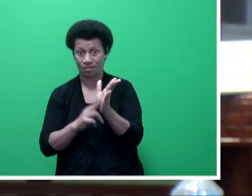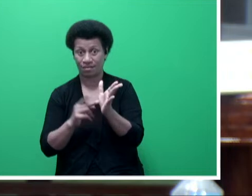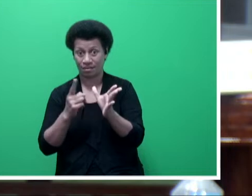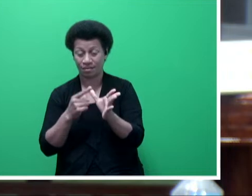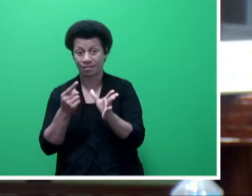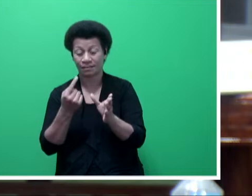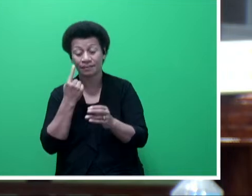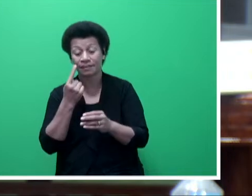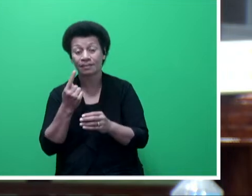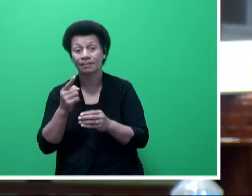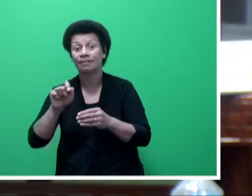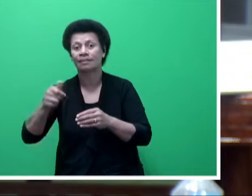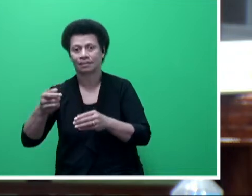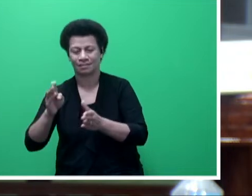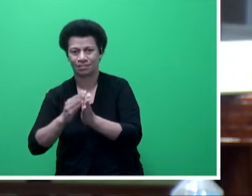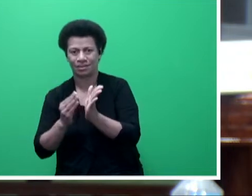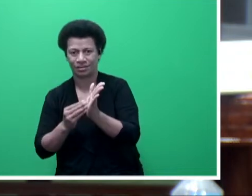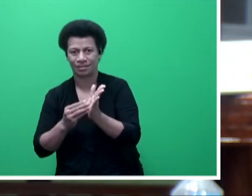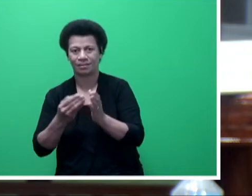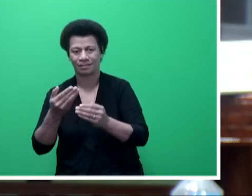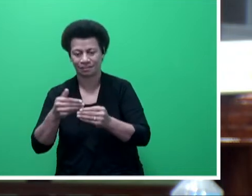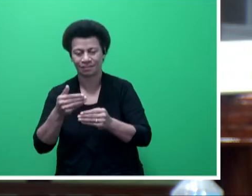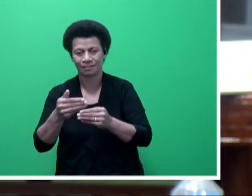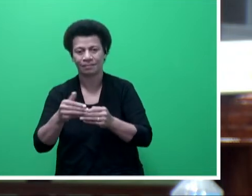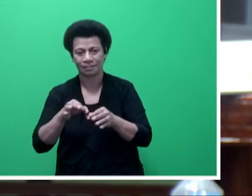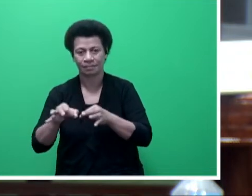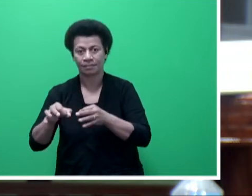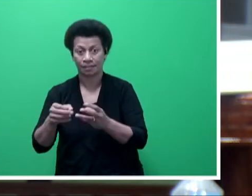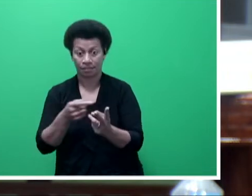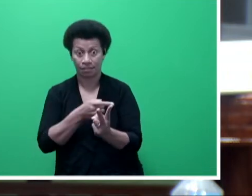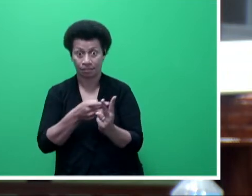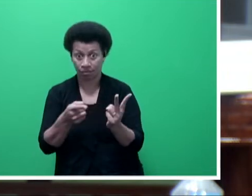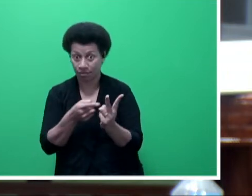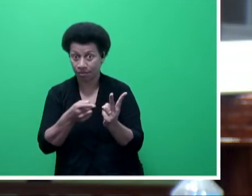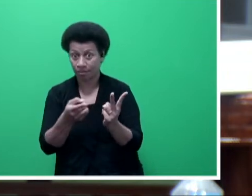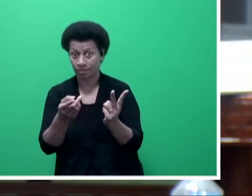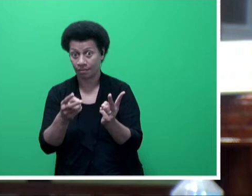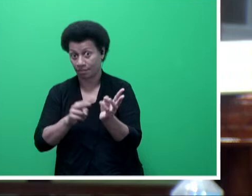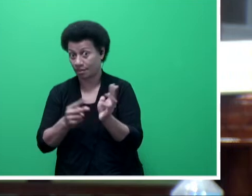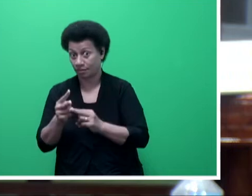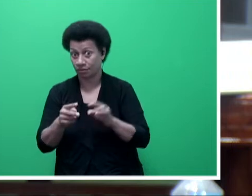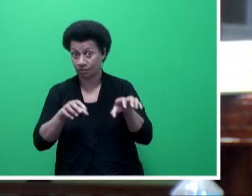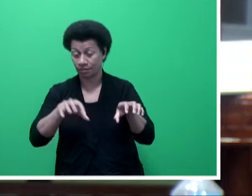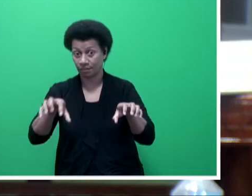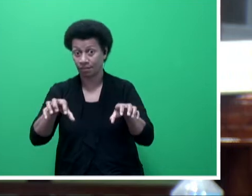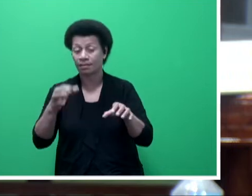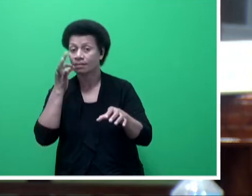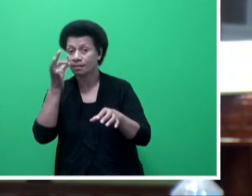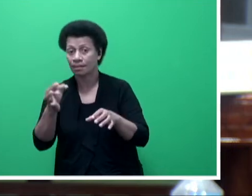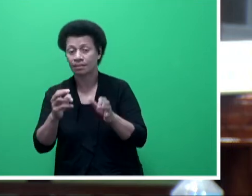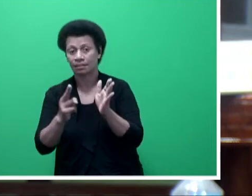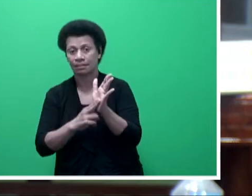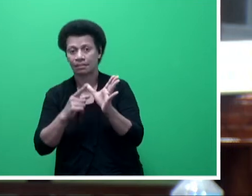We'll look at the next budget. But in addition to these two, we also have requests for Nassau village 300